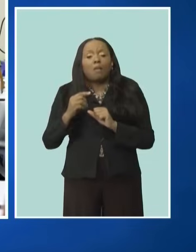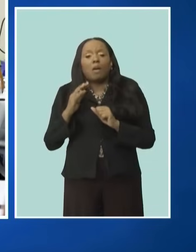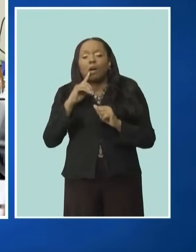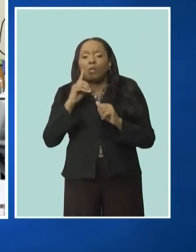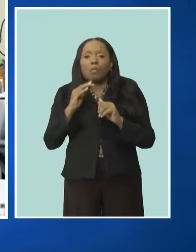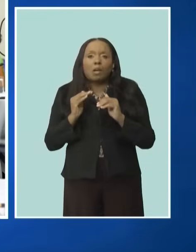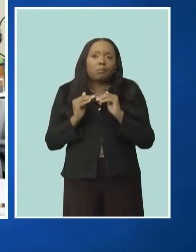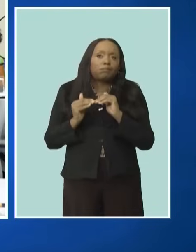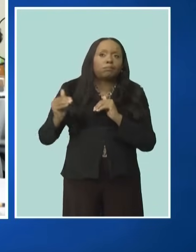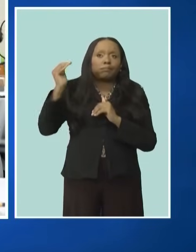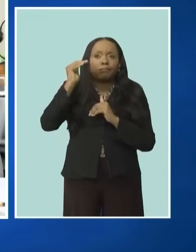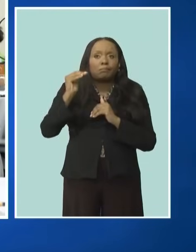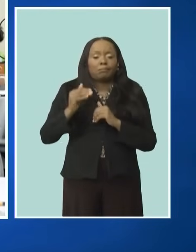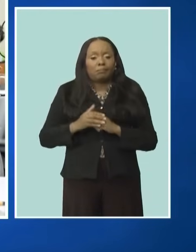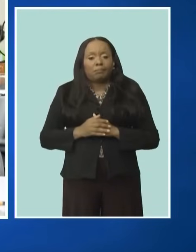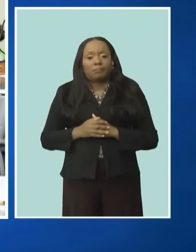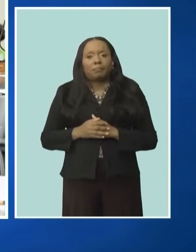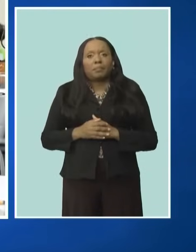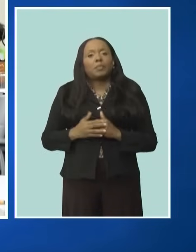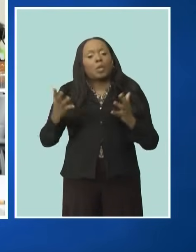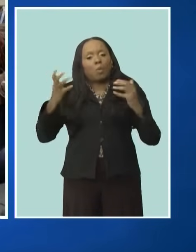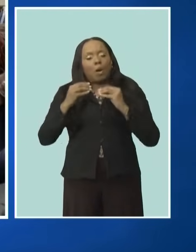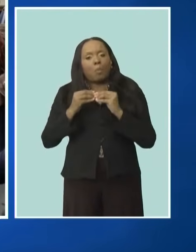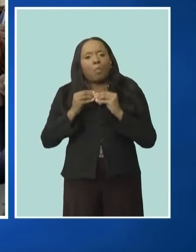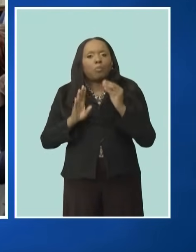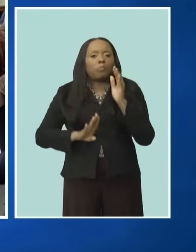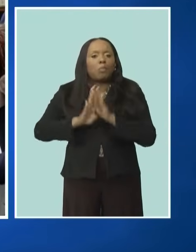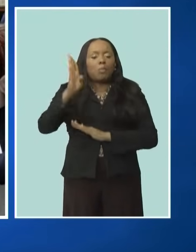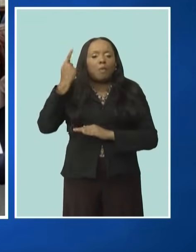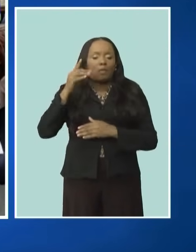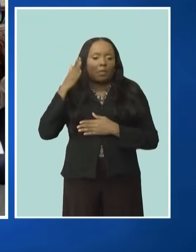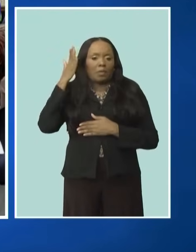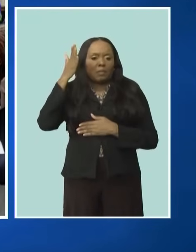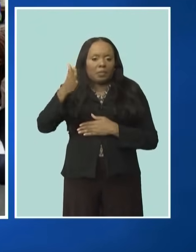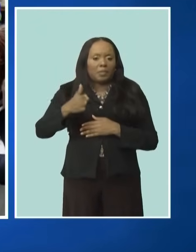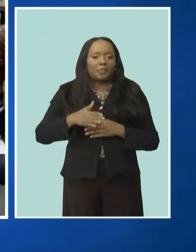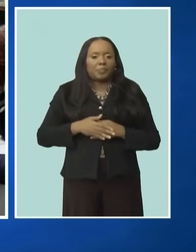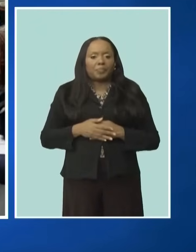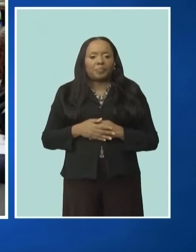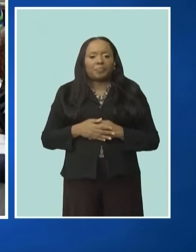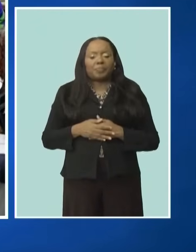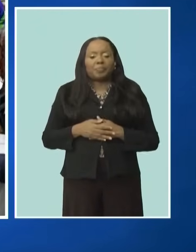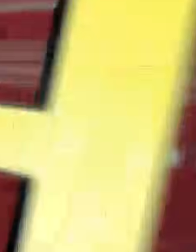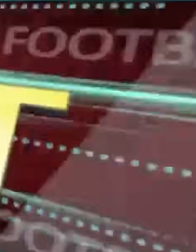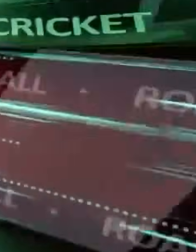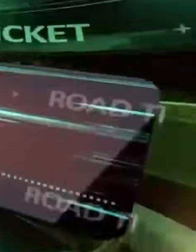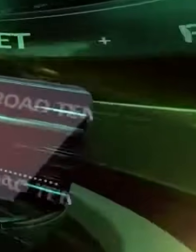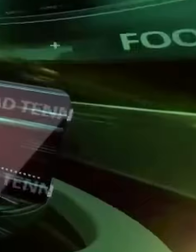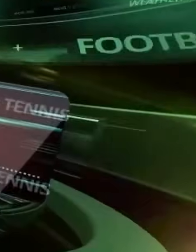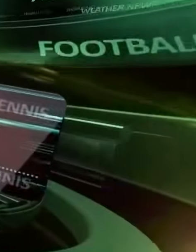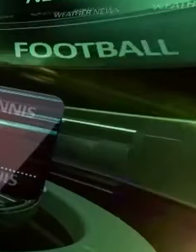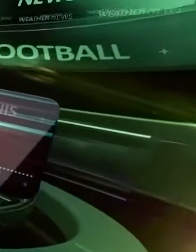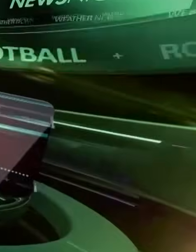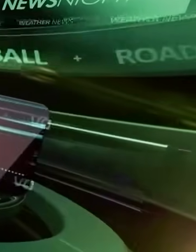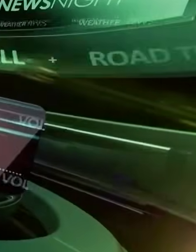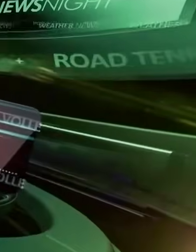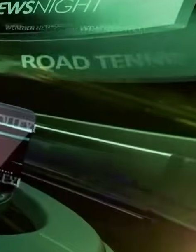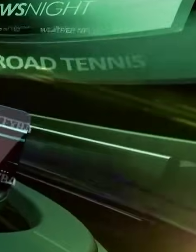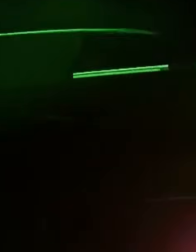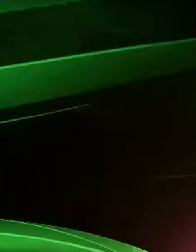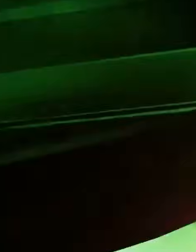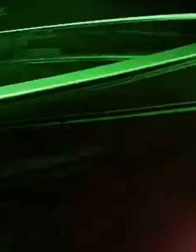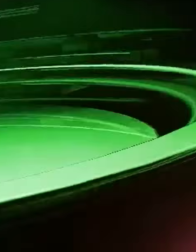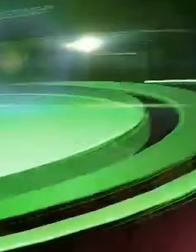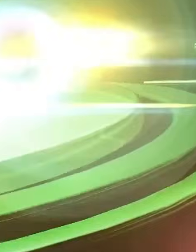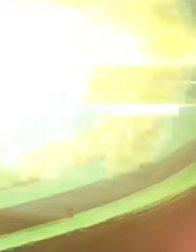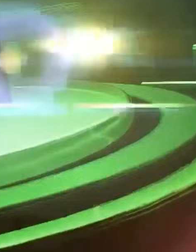thrust towards renewable energy for the future. Trevor Thorpe, CBC News. Sports Night is brought